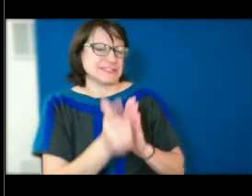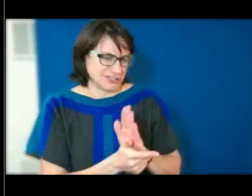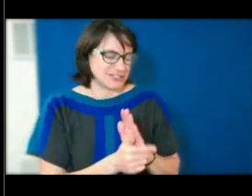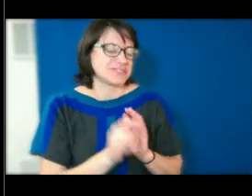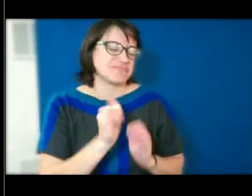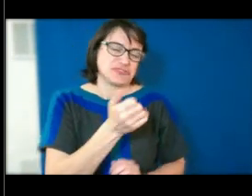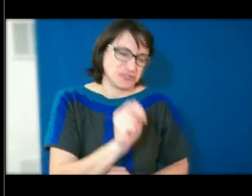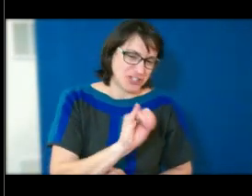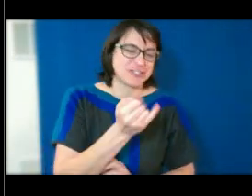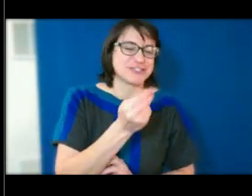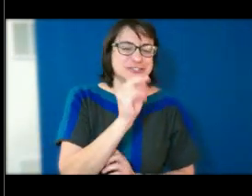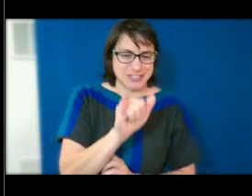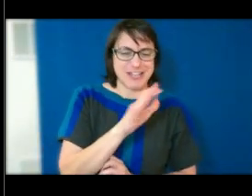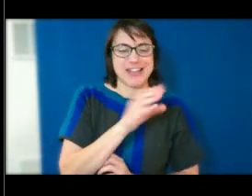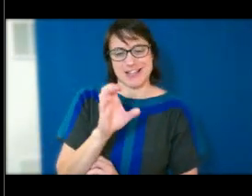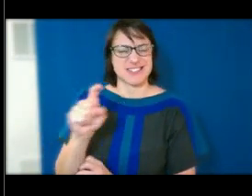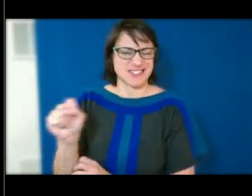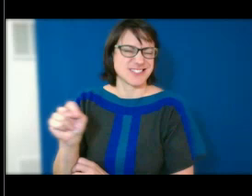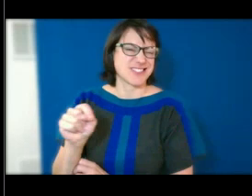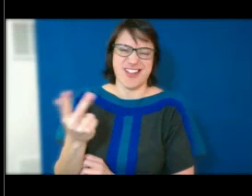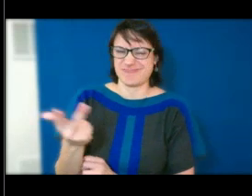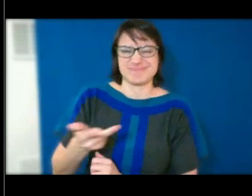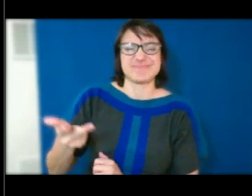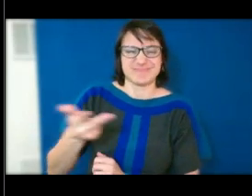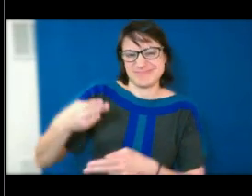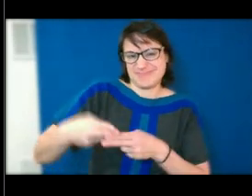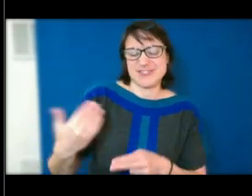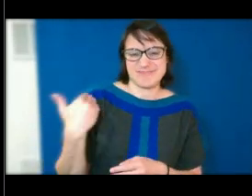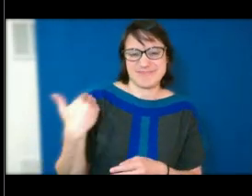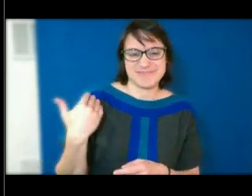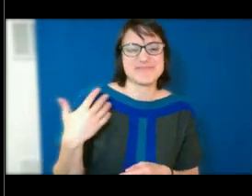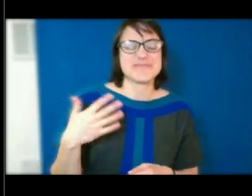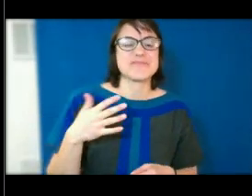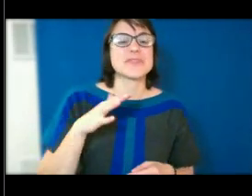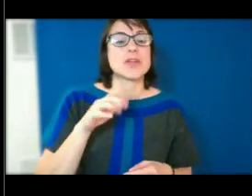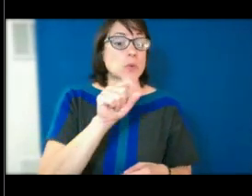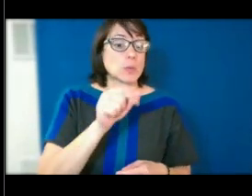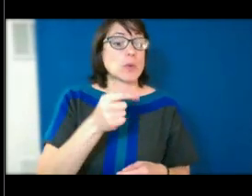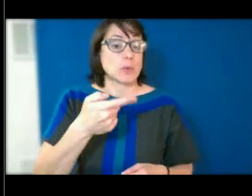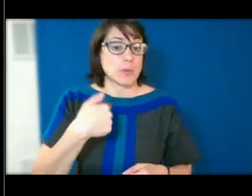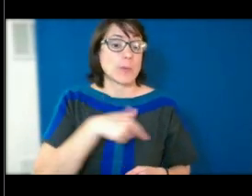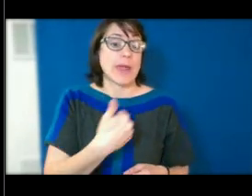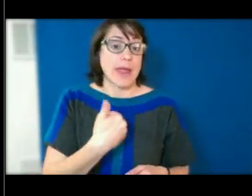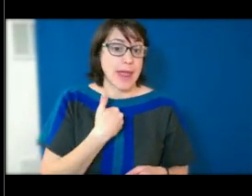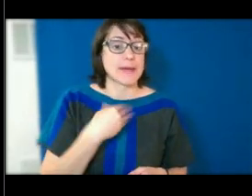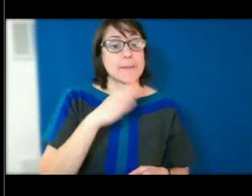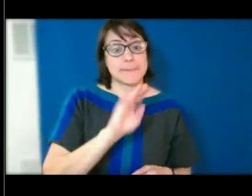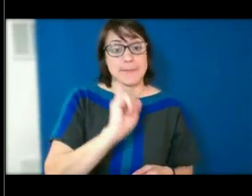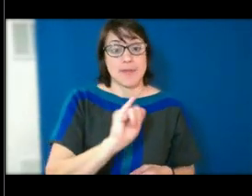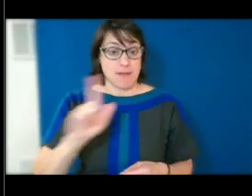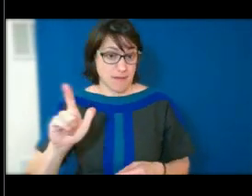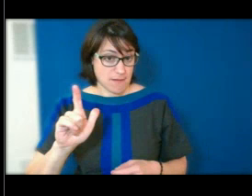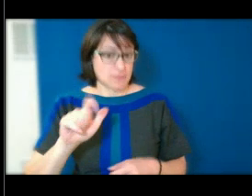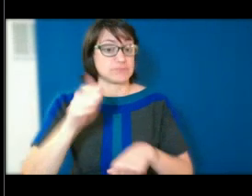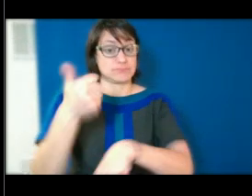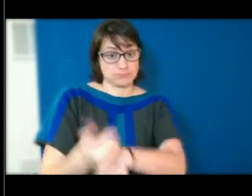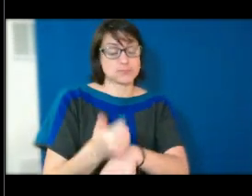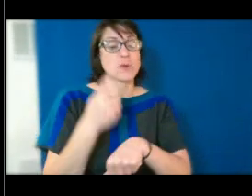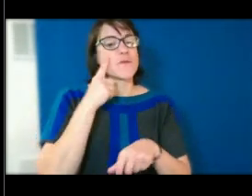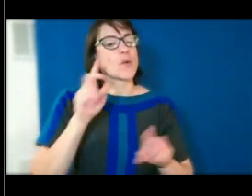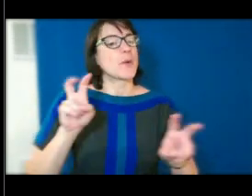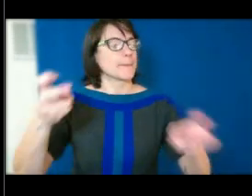Scott. So in 2021, we had the bipartisan infrastructure law passed. This was to build a better America, and it gave